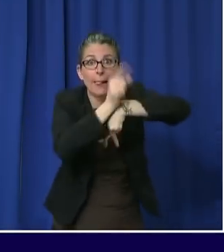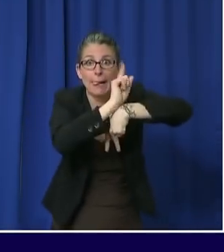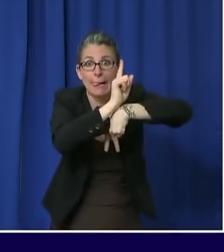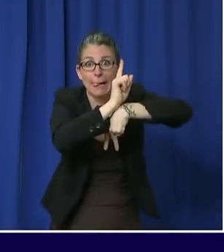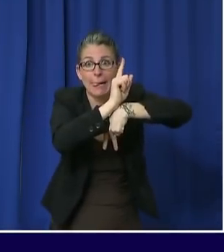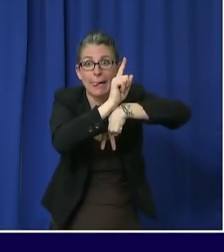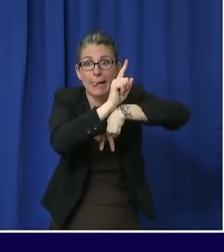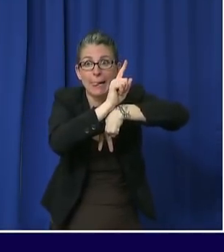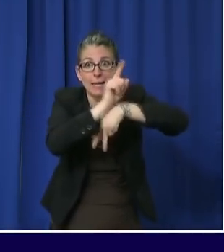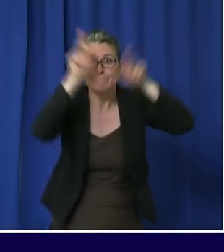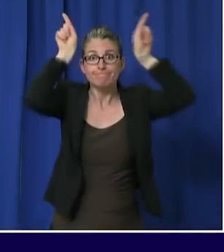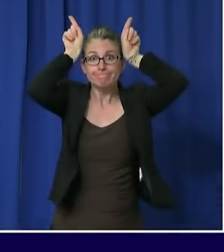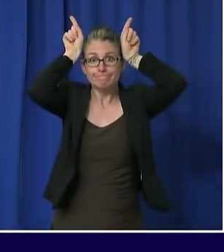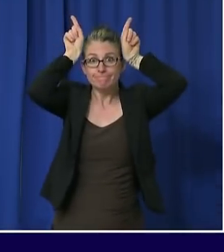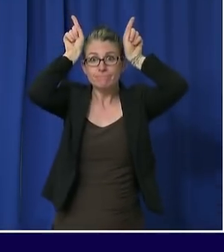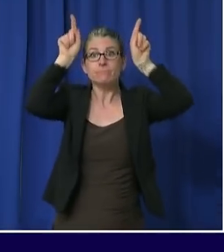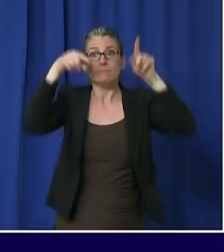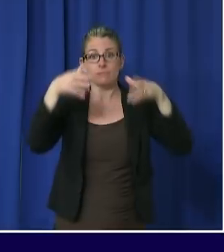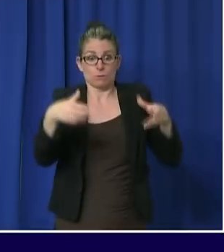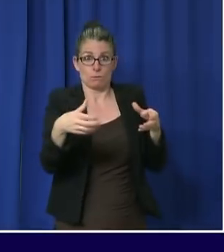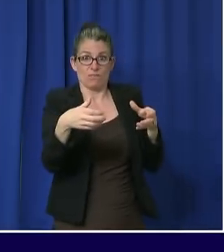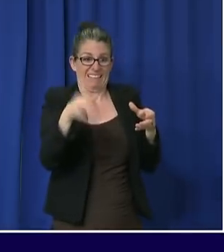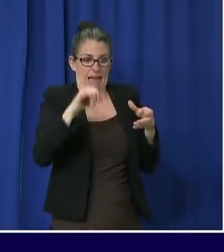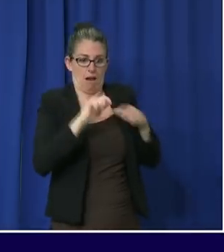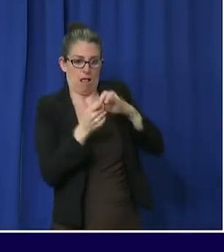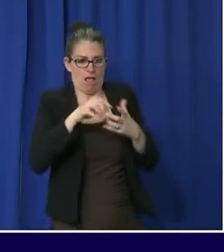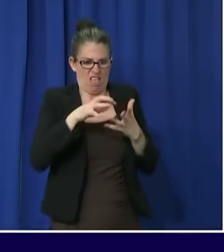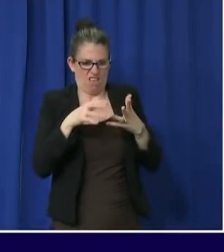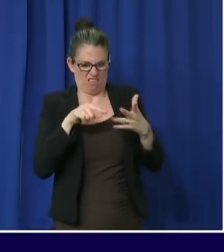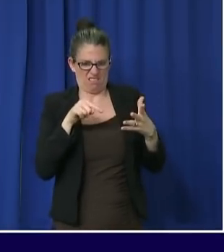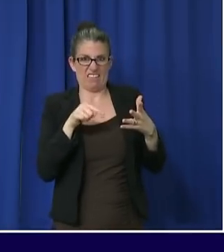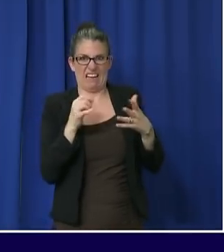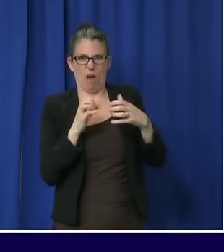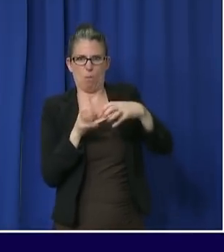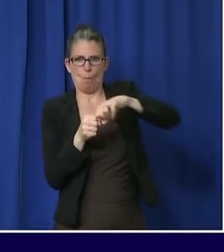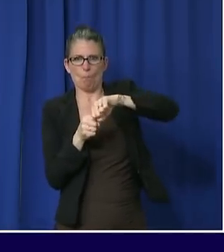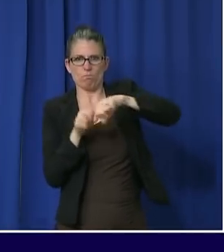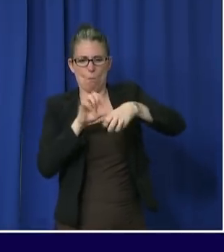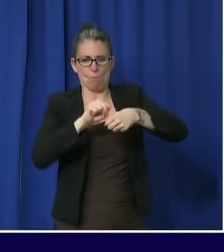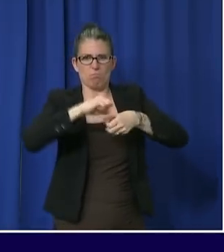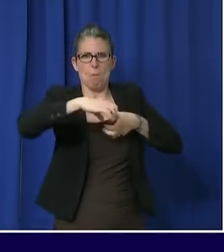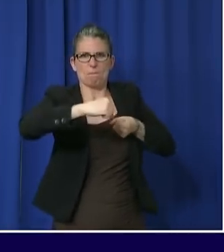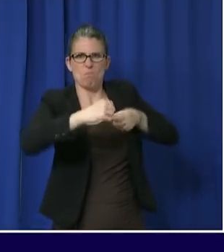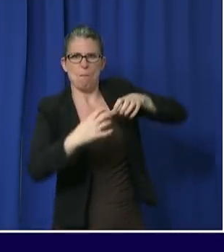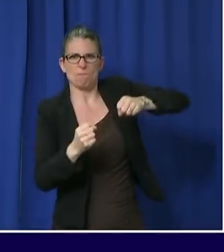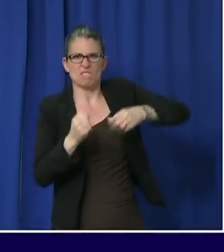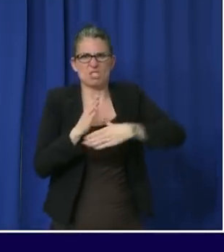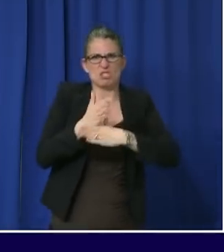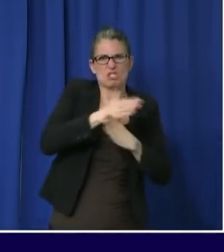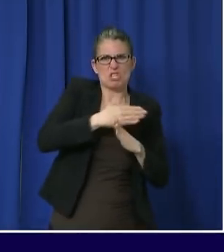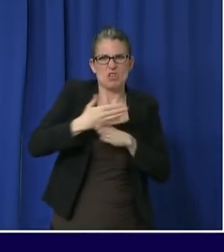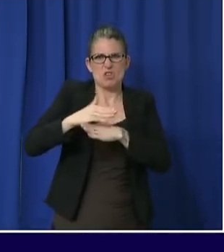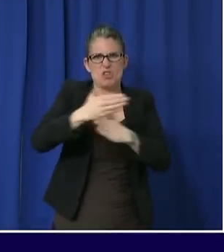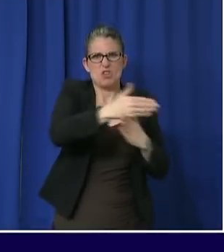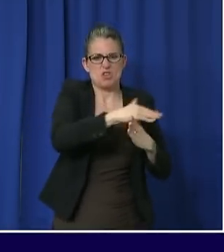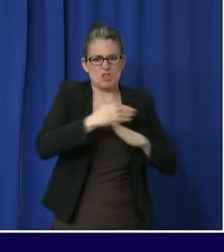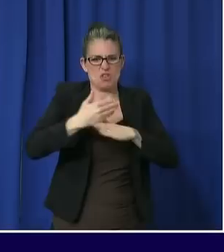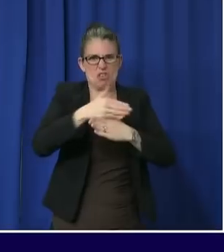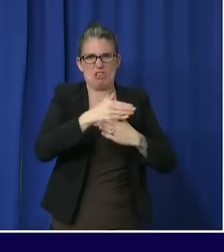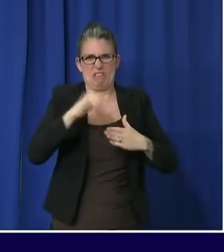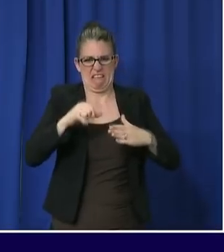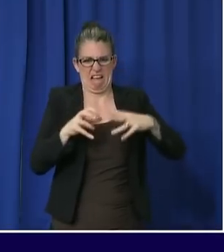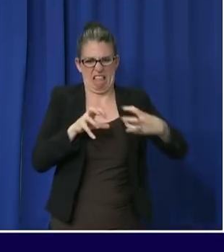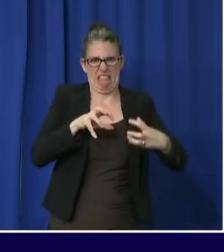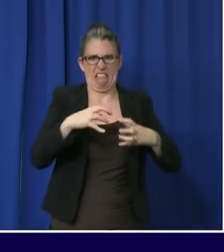that outbreak from trying to prevent it from spreading across the entire system. And what we've seen is that there has